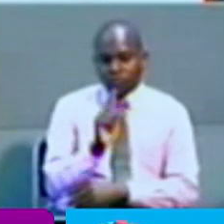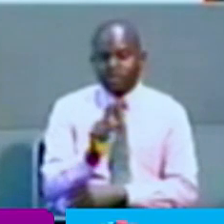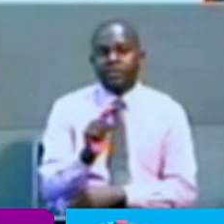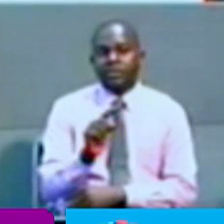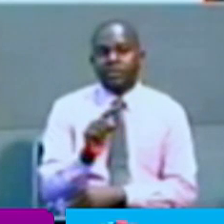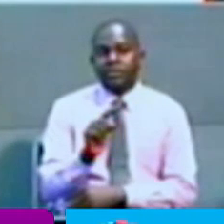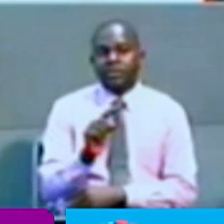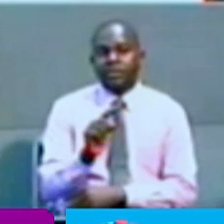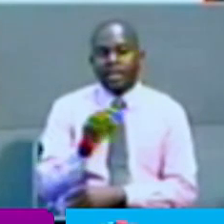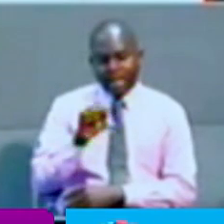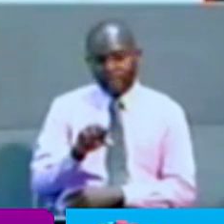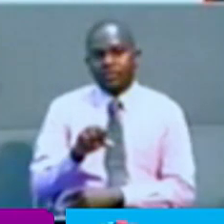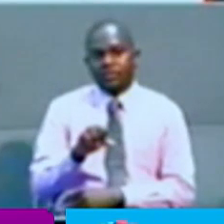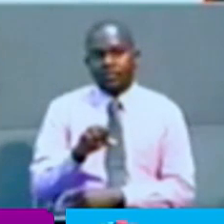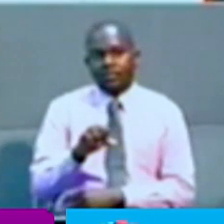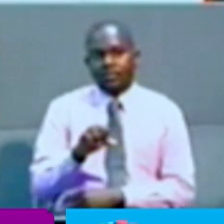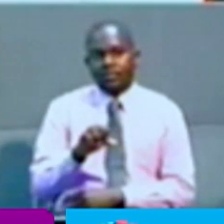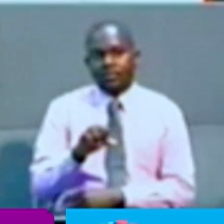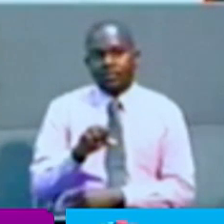9 o'clock to